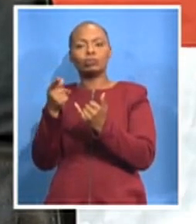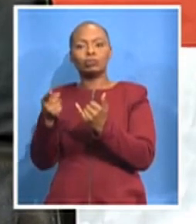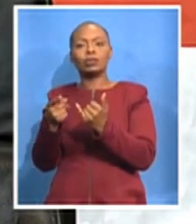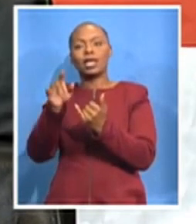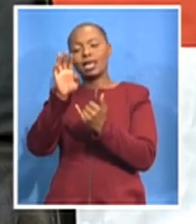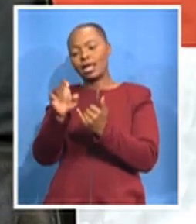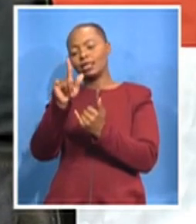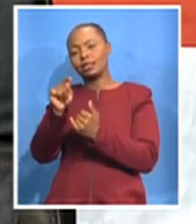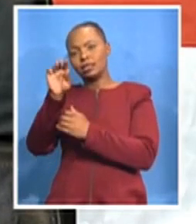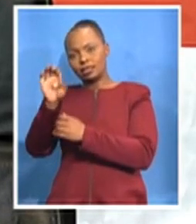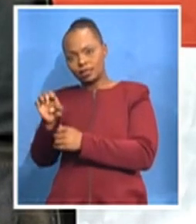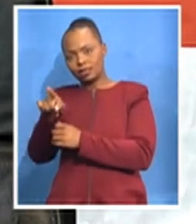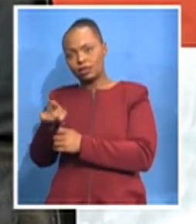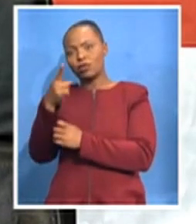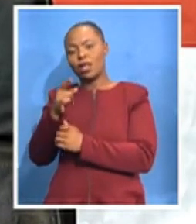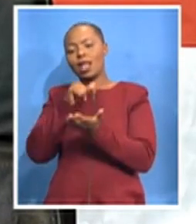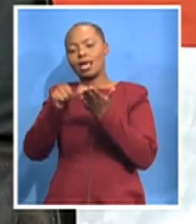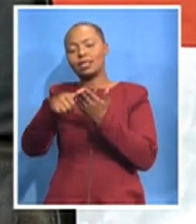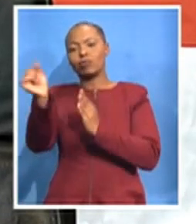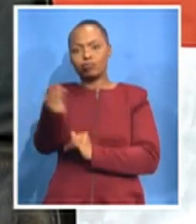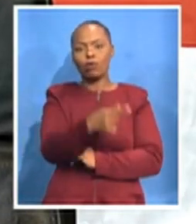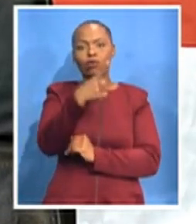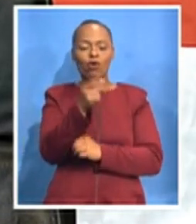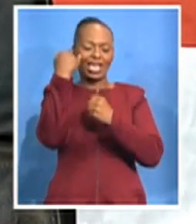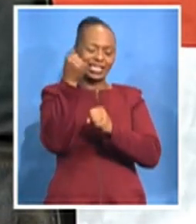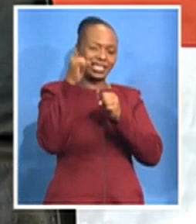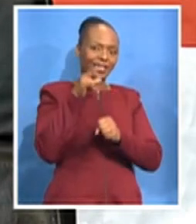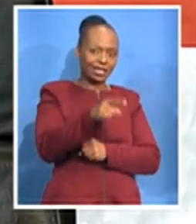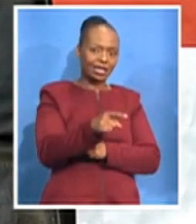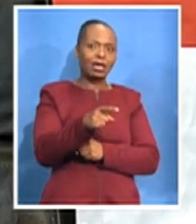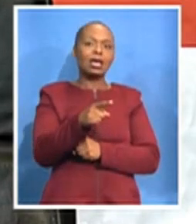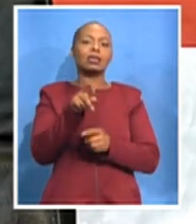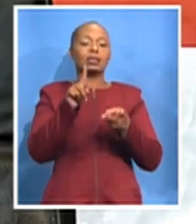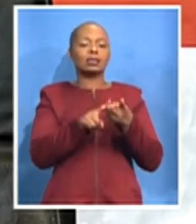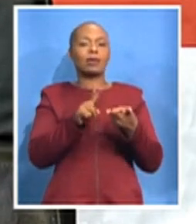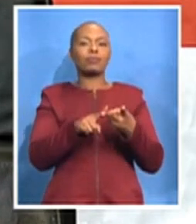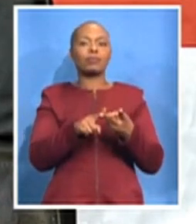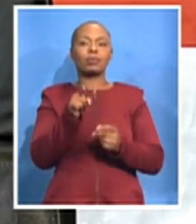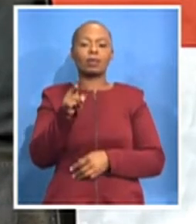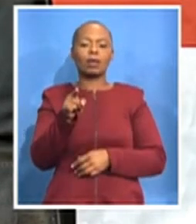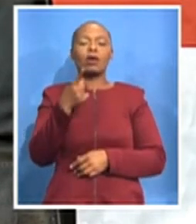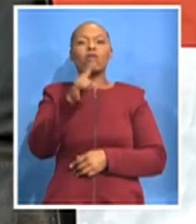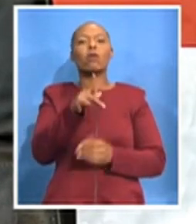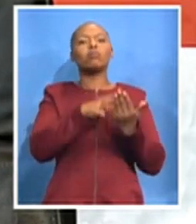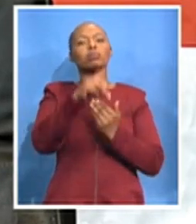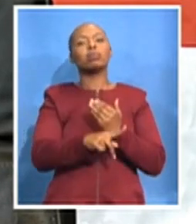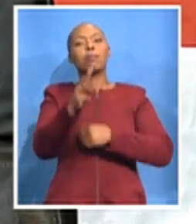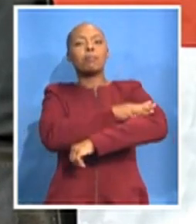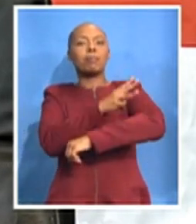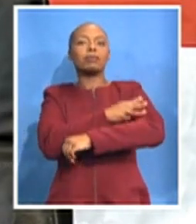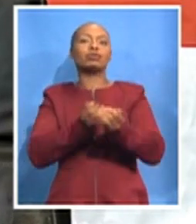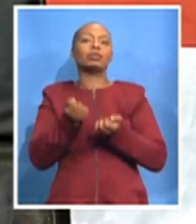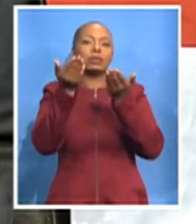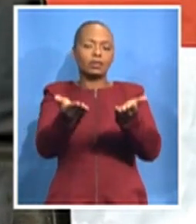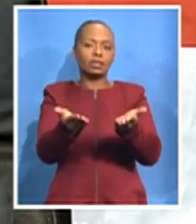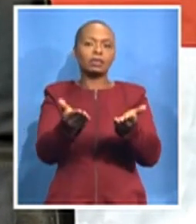engineering and procurement, in fact for project management services for the following amount: for the Giyani